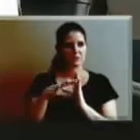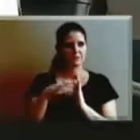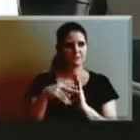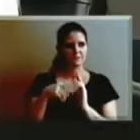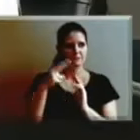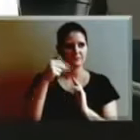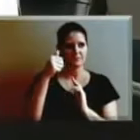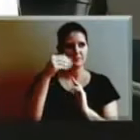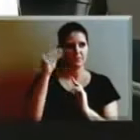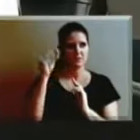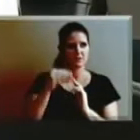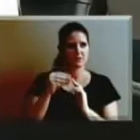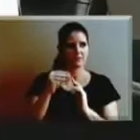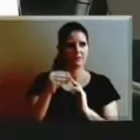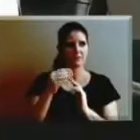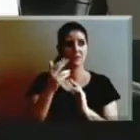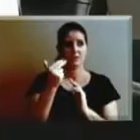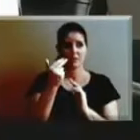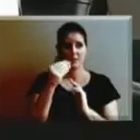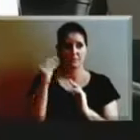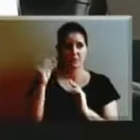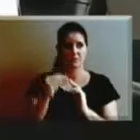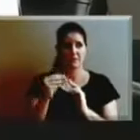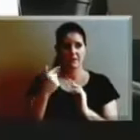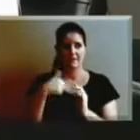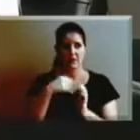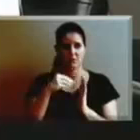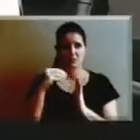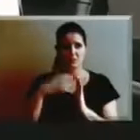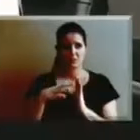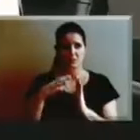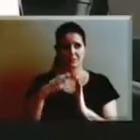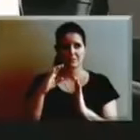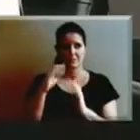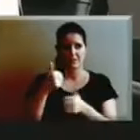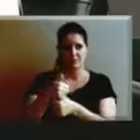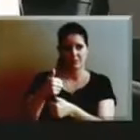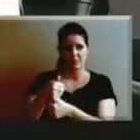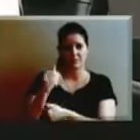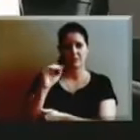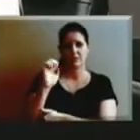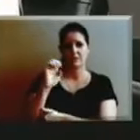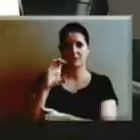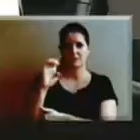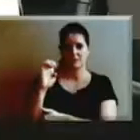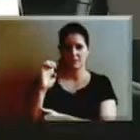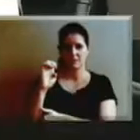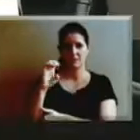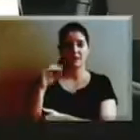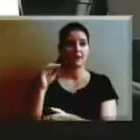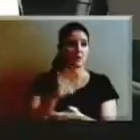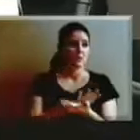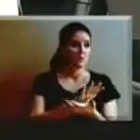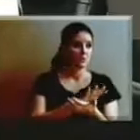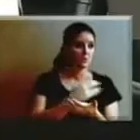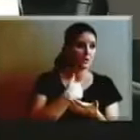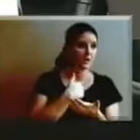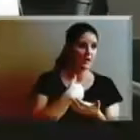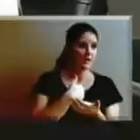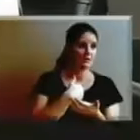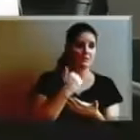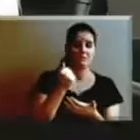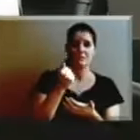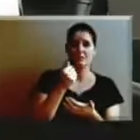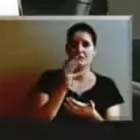around 13% of our students fall into that category, and a school maybe has more than that, maybe a